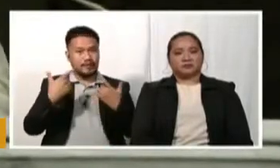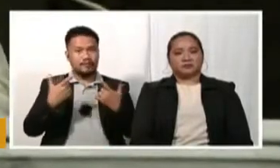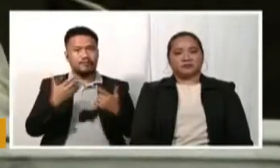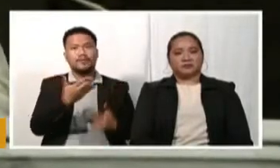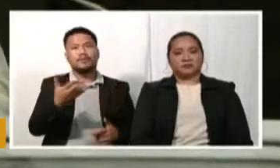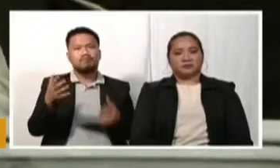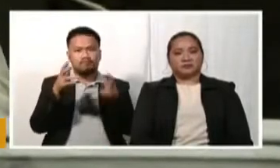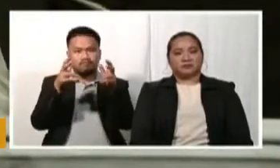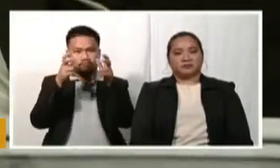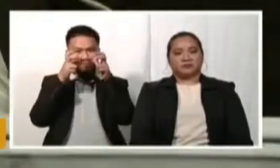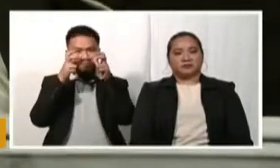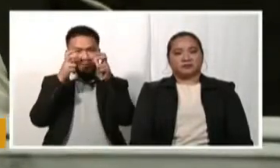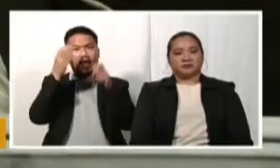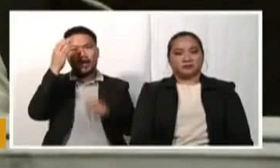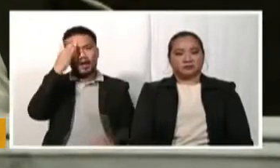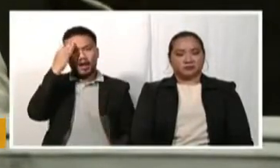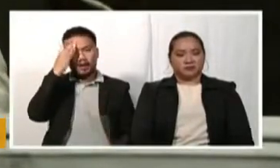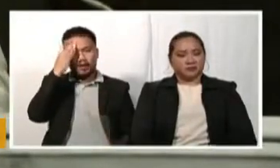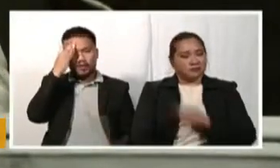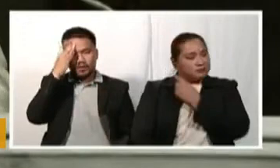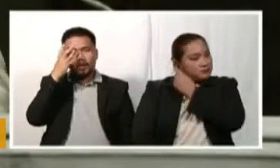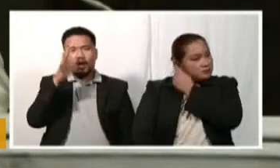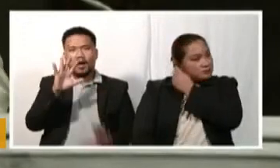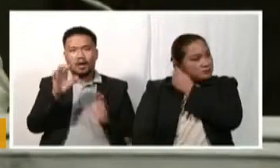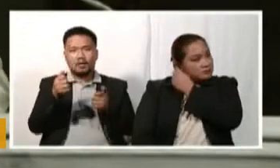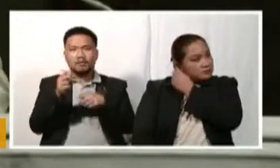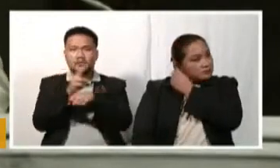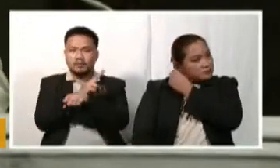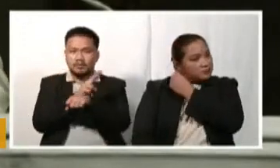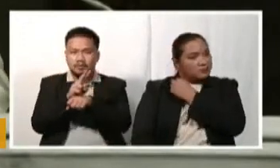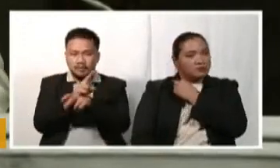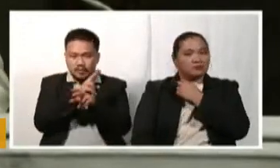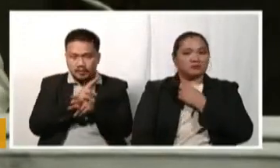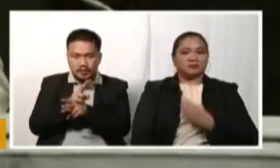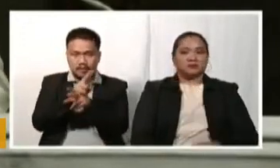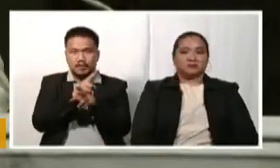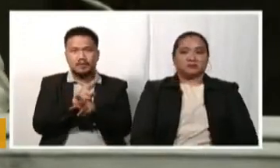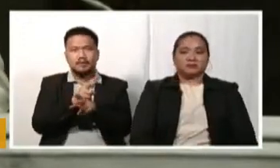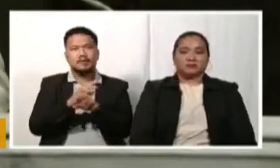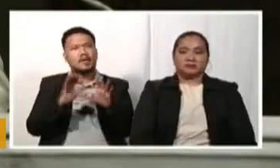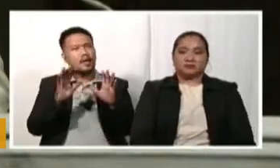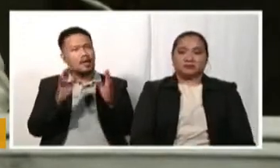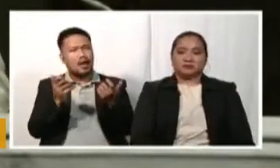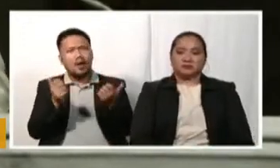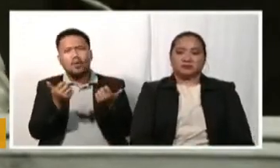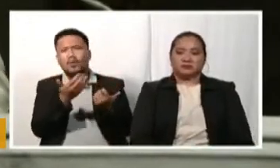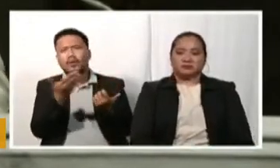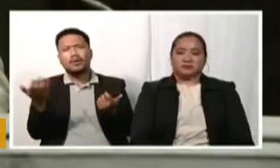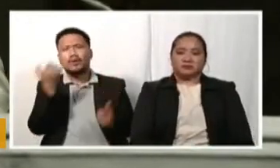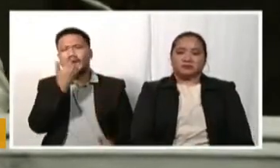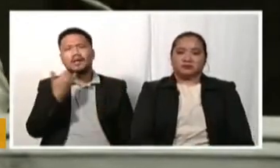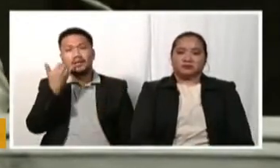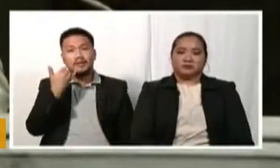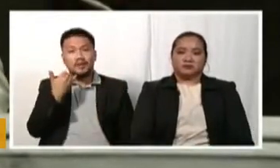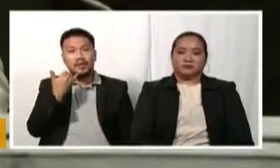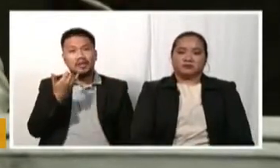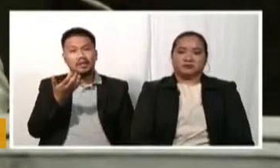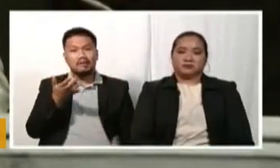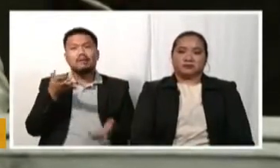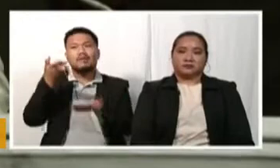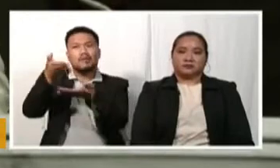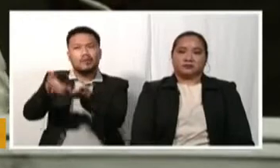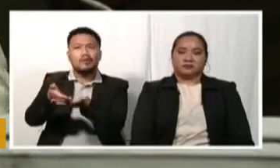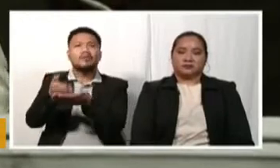Listen and know prudence. How is it, Israel, that you are in the land of your